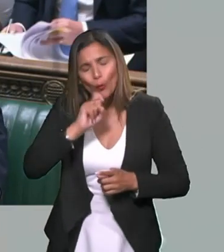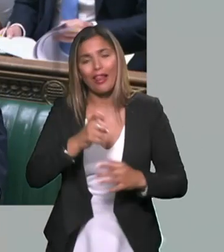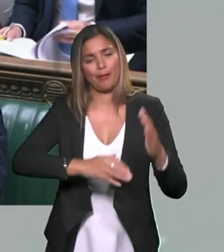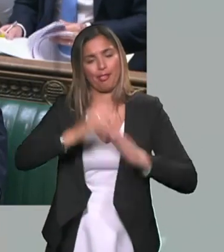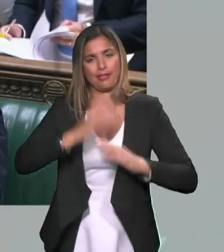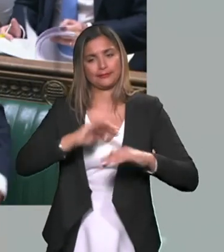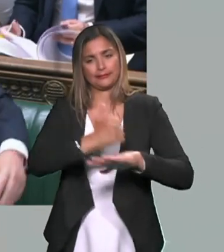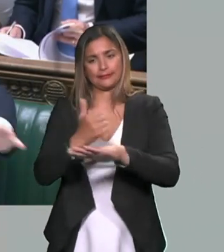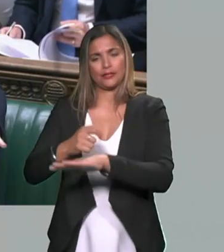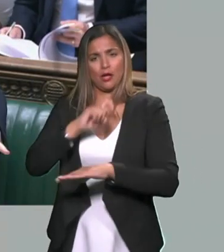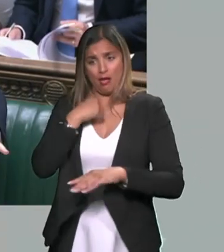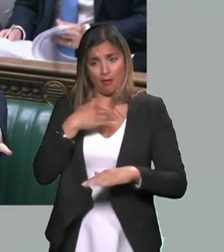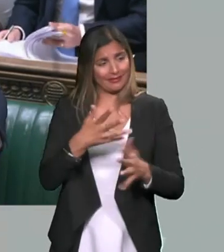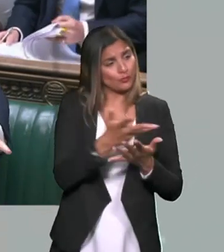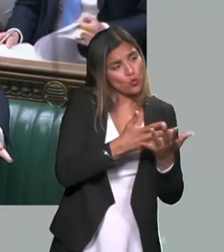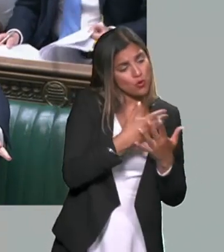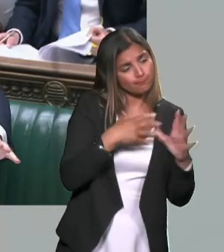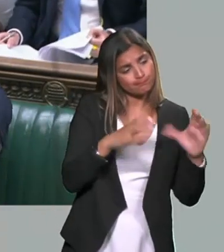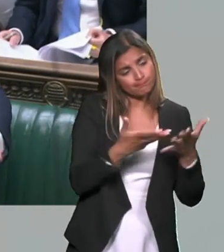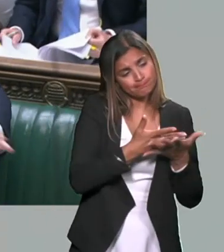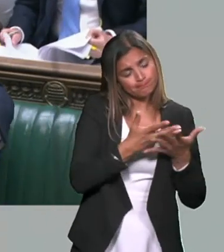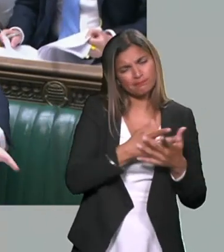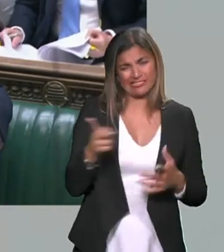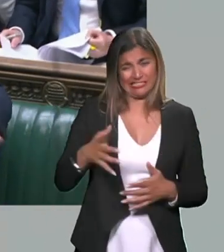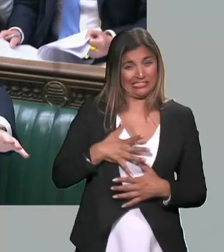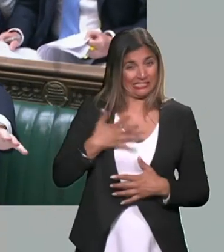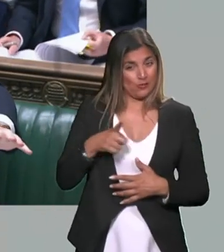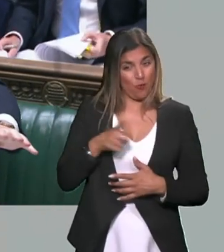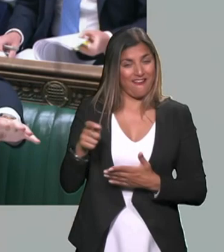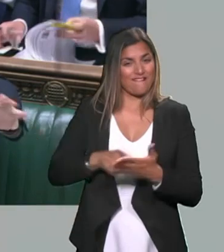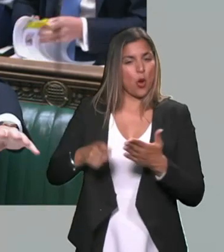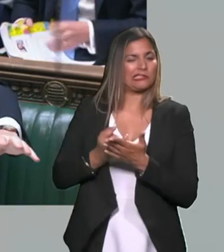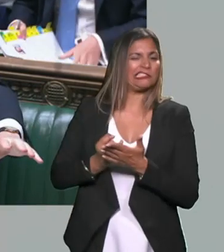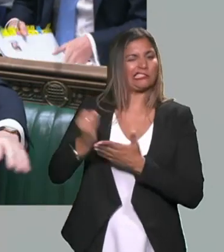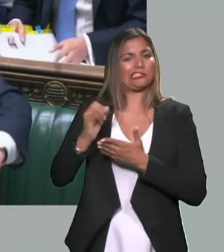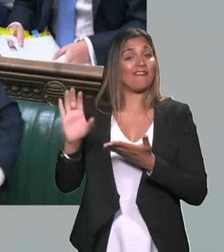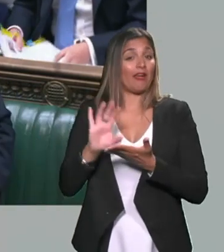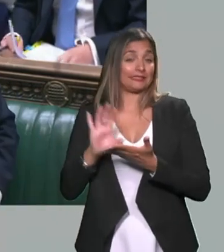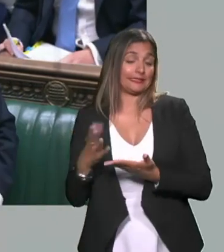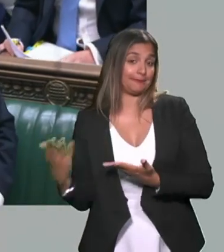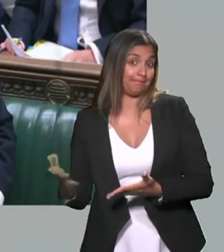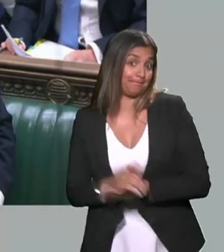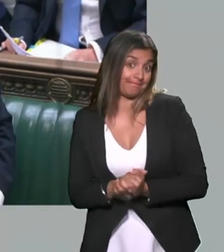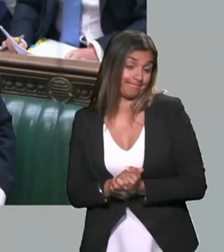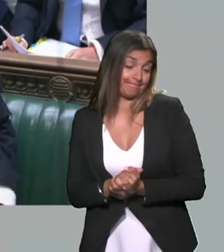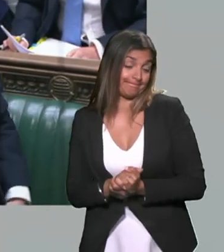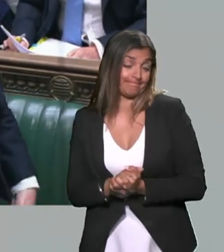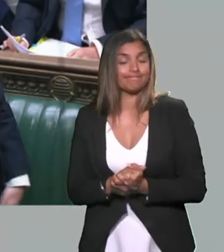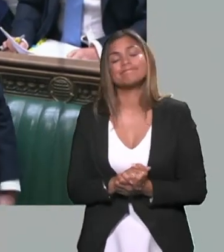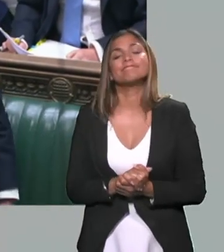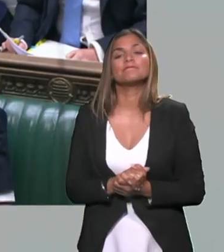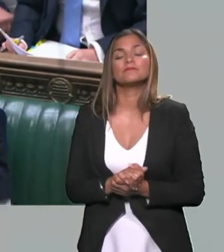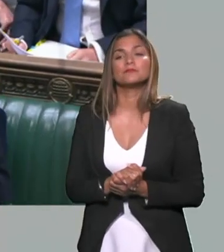I asked my delivery unit yesterday. Well, they don't want it. They don't like it, Mr Speaker, because they voted against the funding. They voted against the funding that makes it possible, Mr